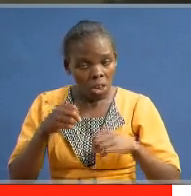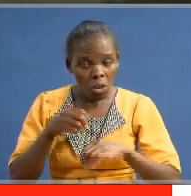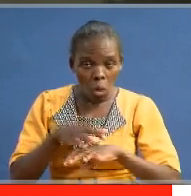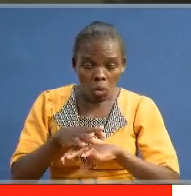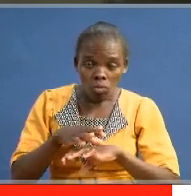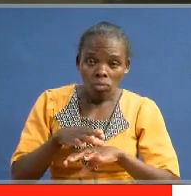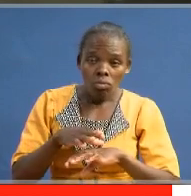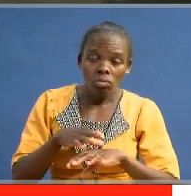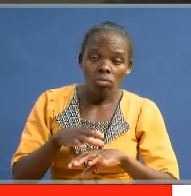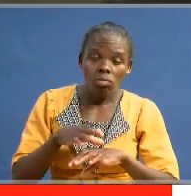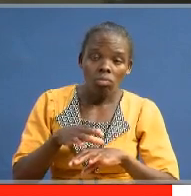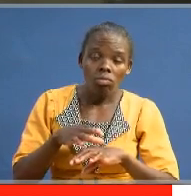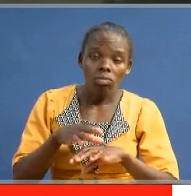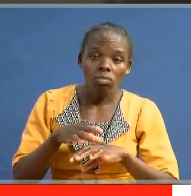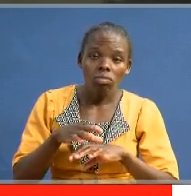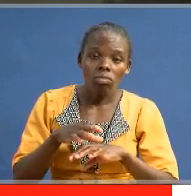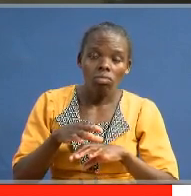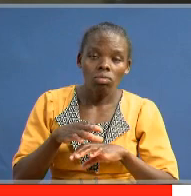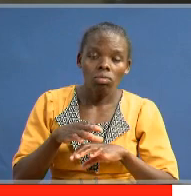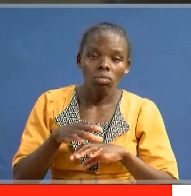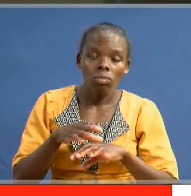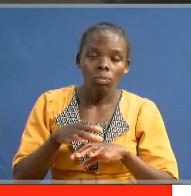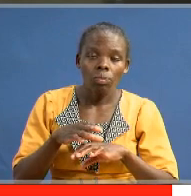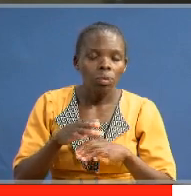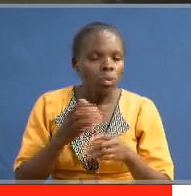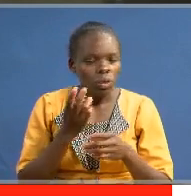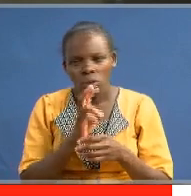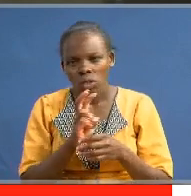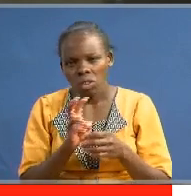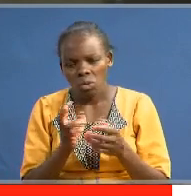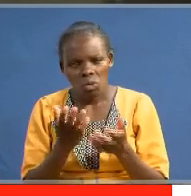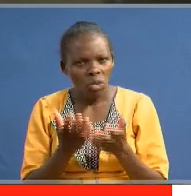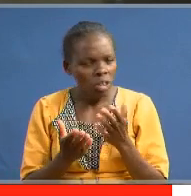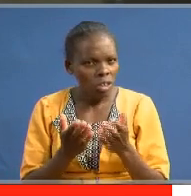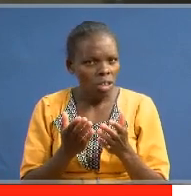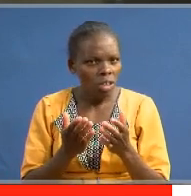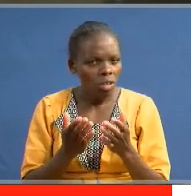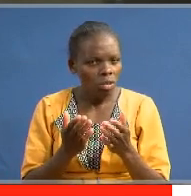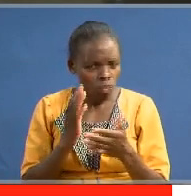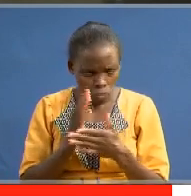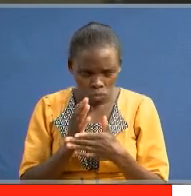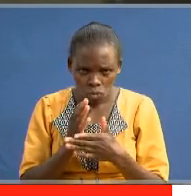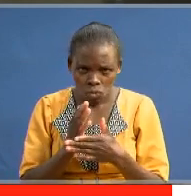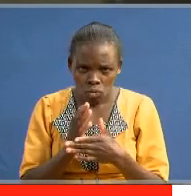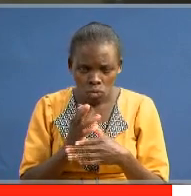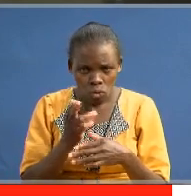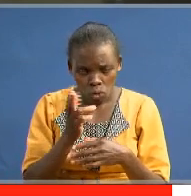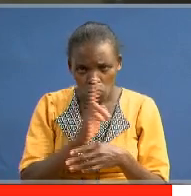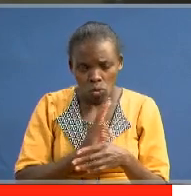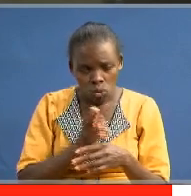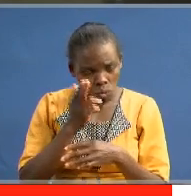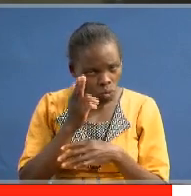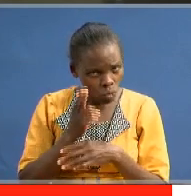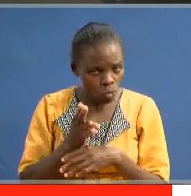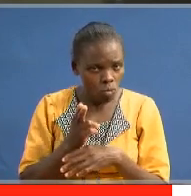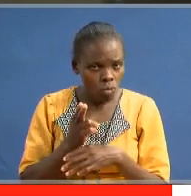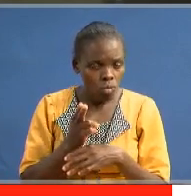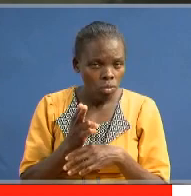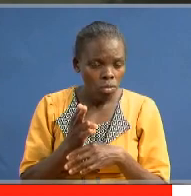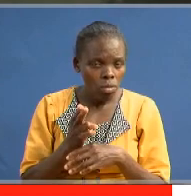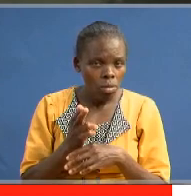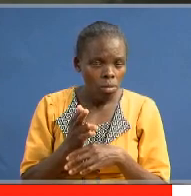that life was lost. We have to see, was it just viable to use those life